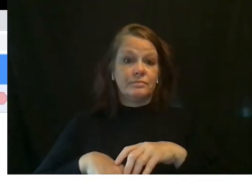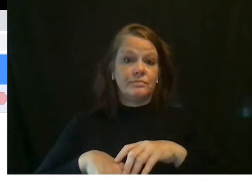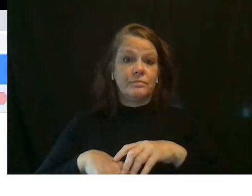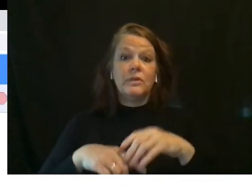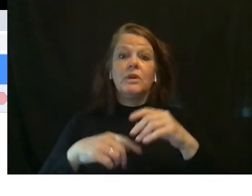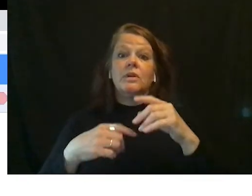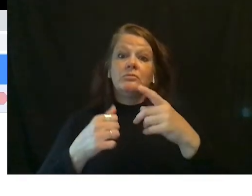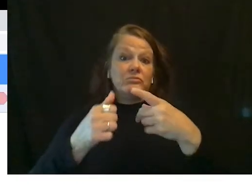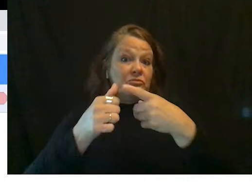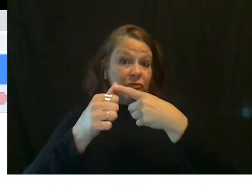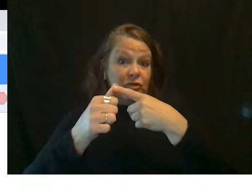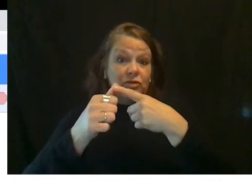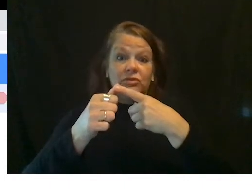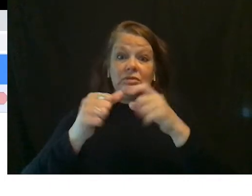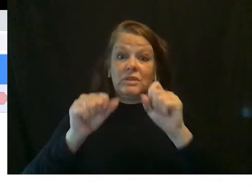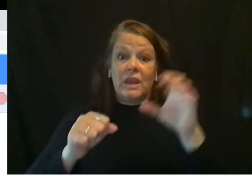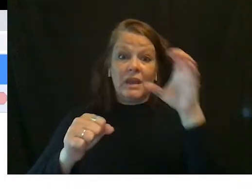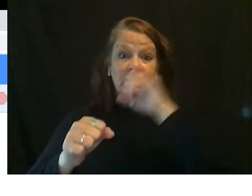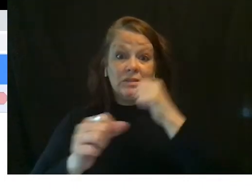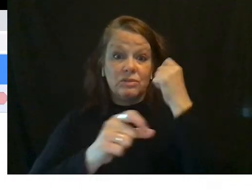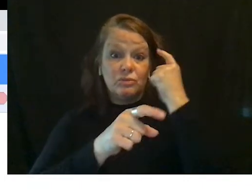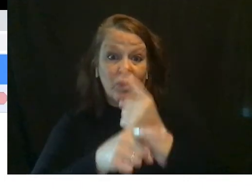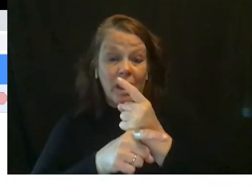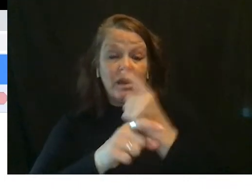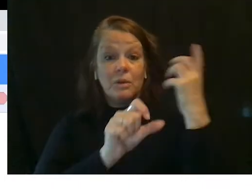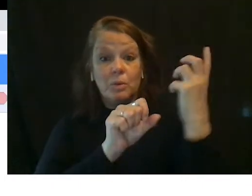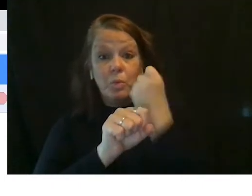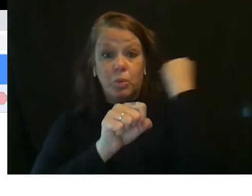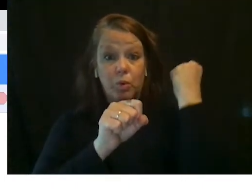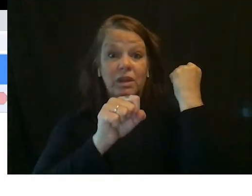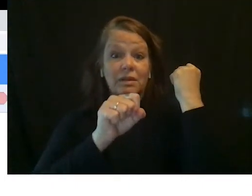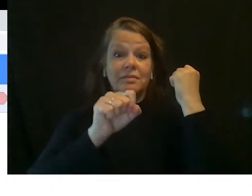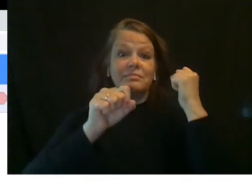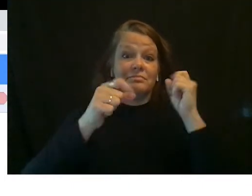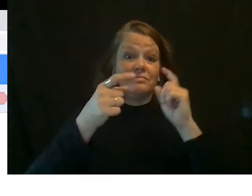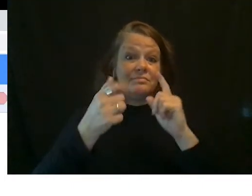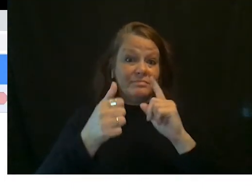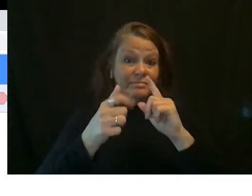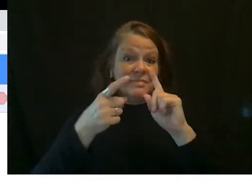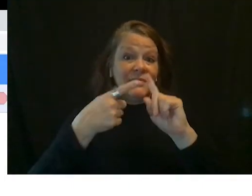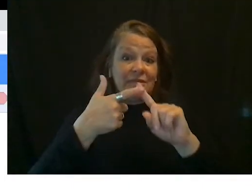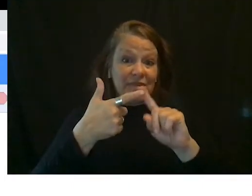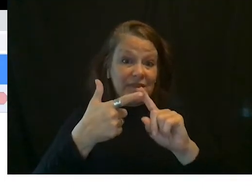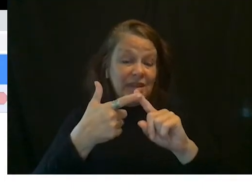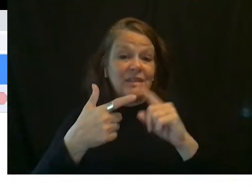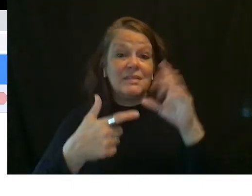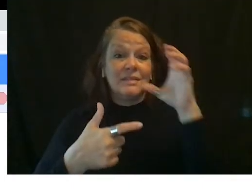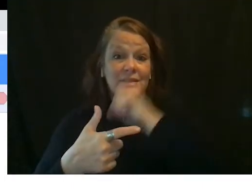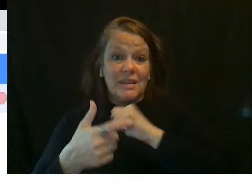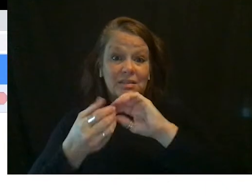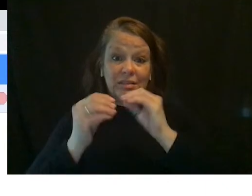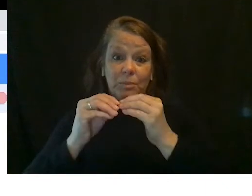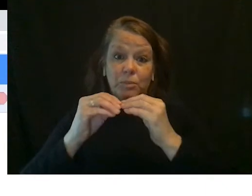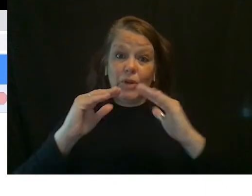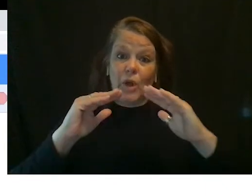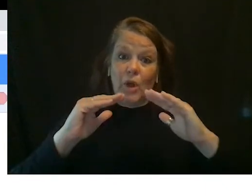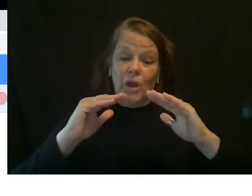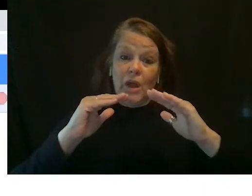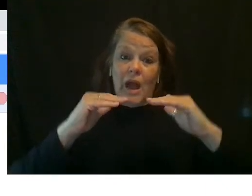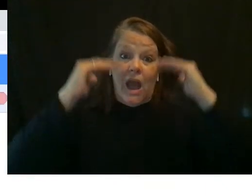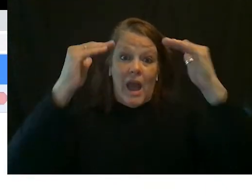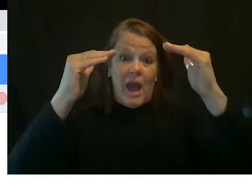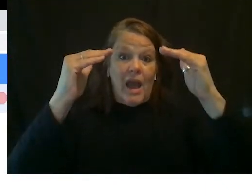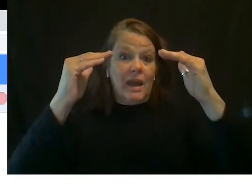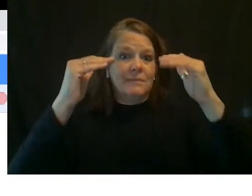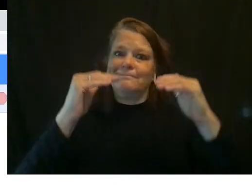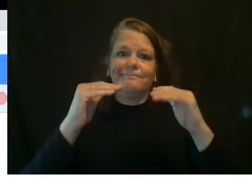number and it's that number and you win the game. You guess the number and it's too high, so we tell them it's too high. Or you guess the number and it's too low,